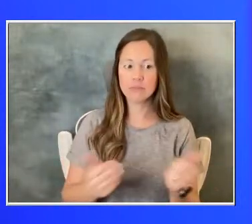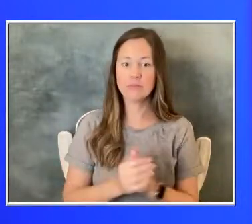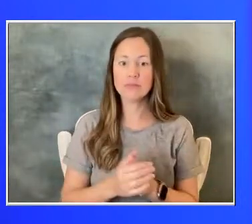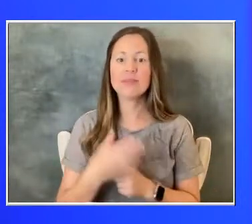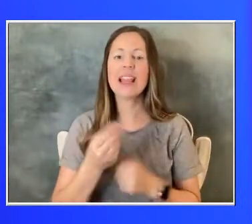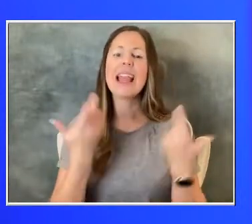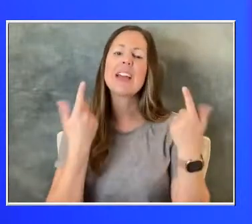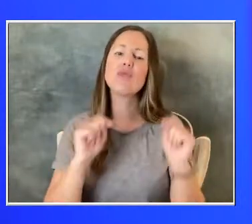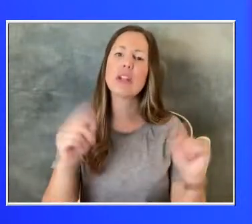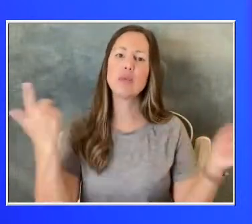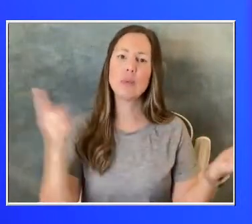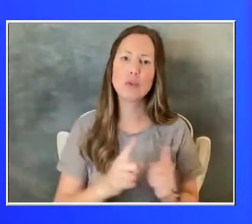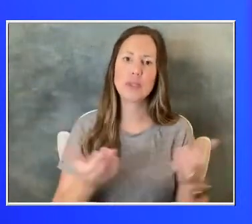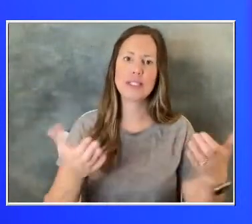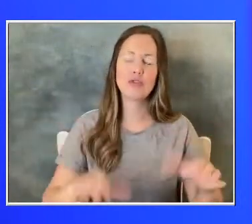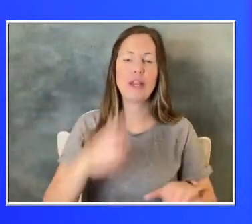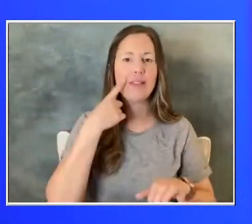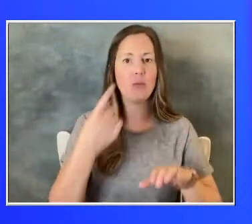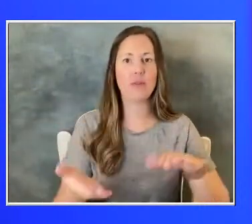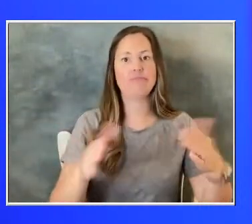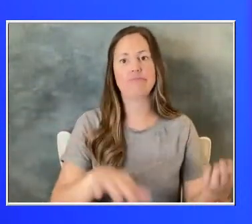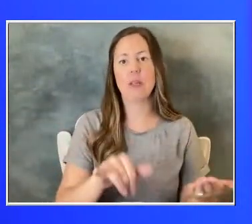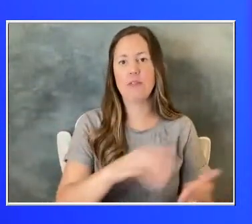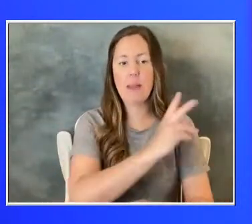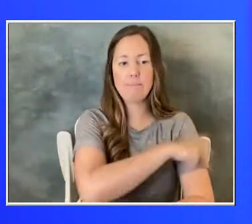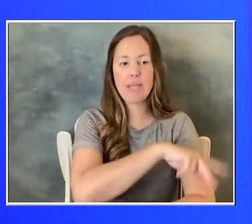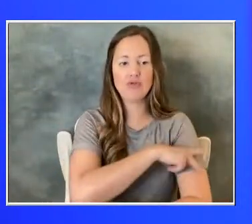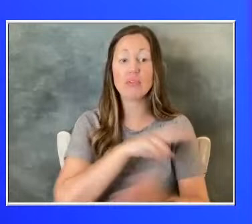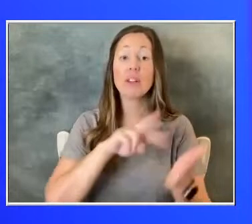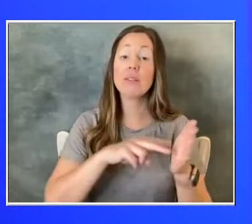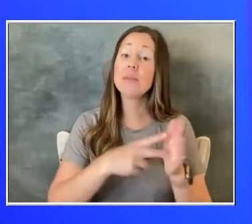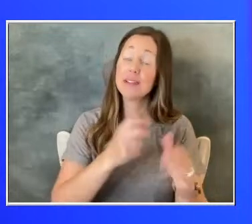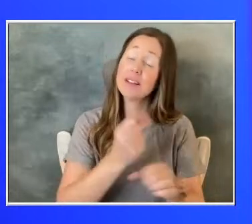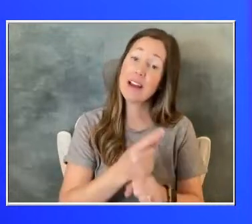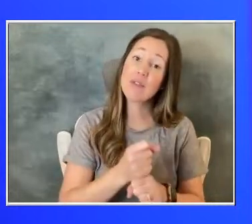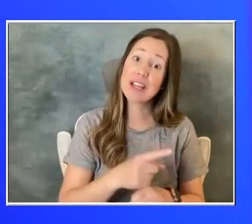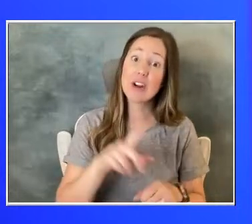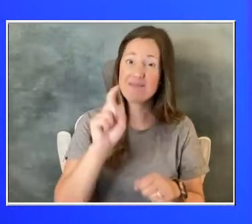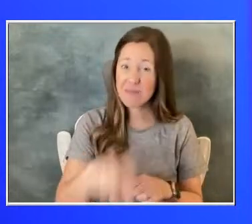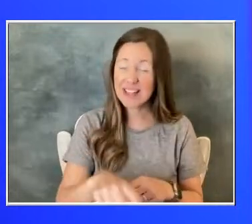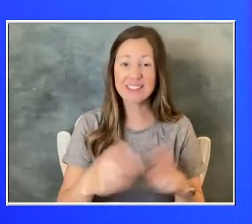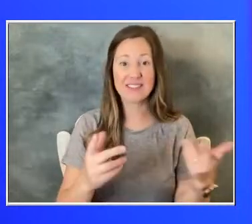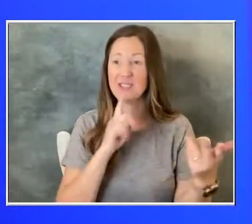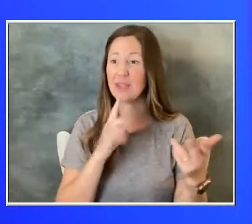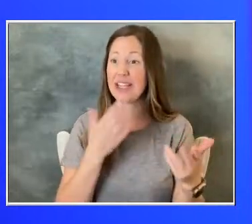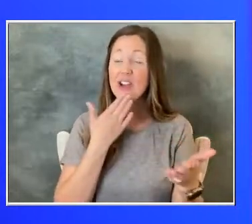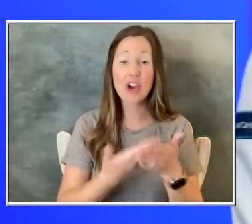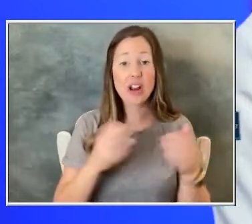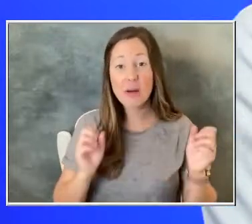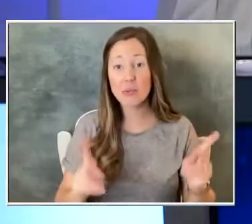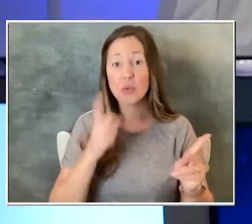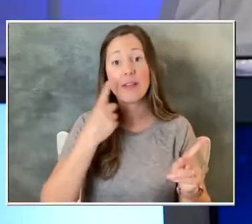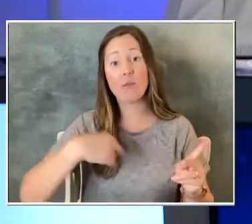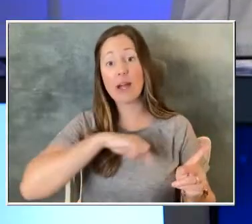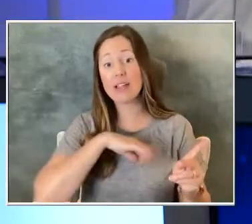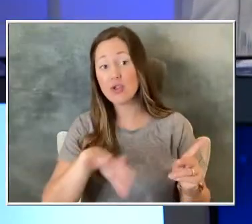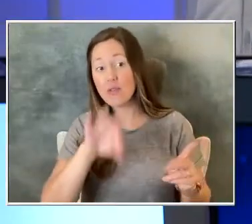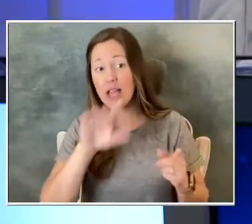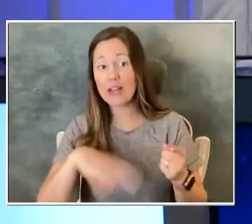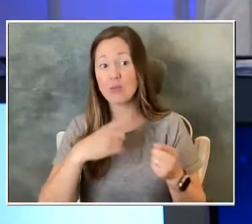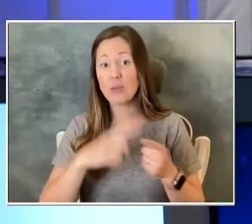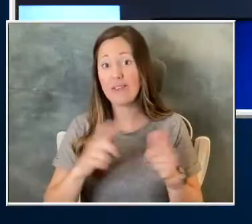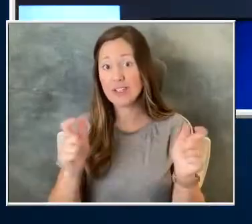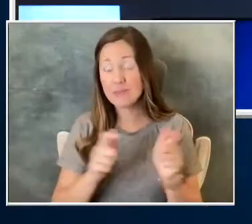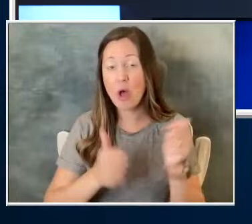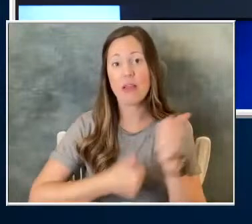So that means screening every year. That gives us the best chance of finding a cancer when it's small and most treatable. So, Allison, I was